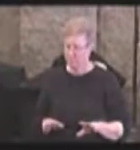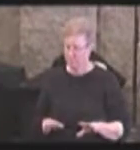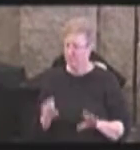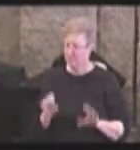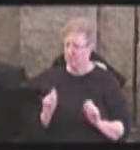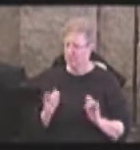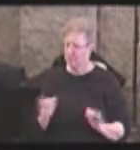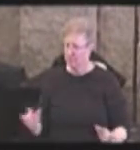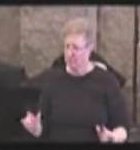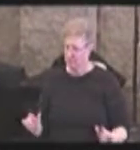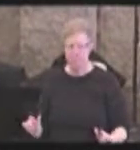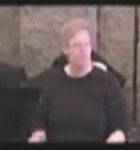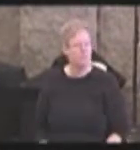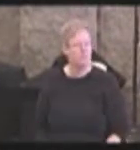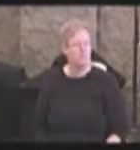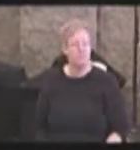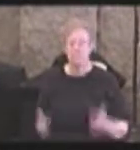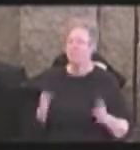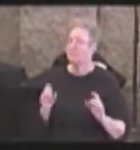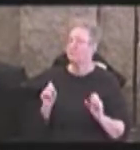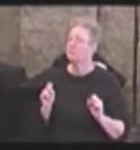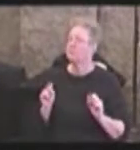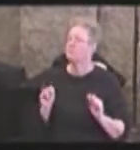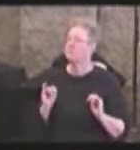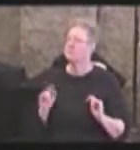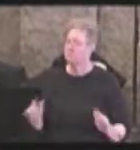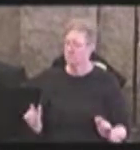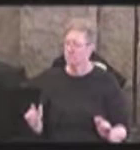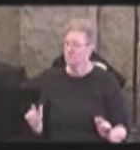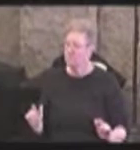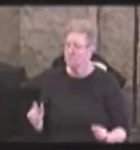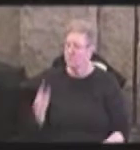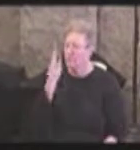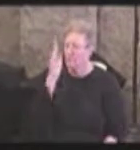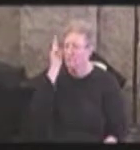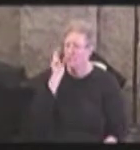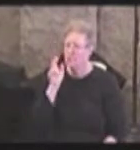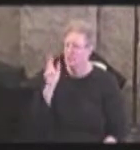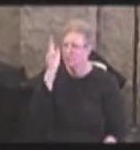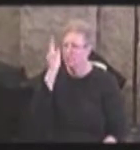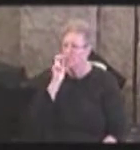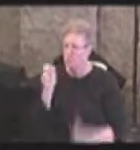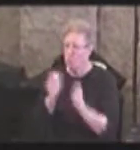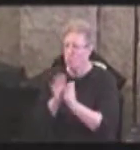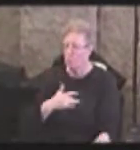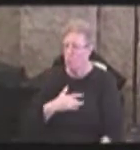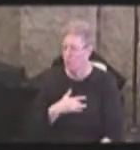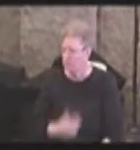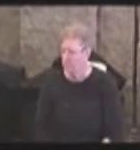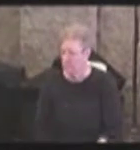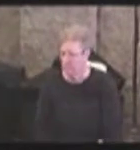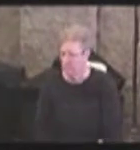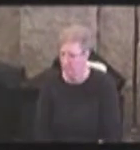And once you're still, you have to listen. And you have to listen with the ears of your heart. But remember